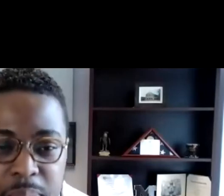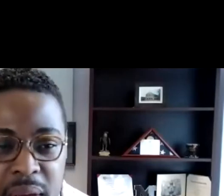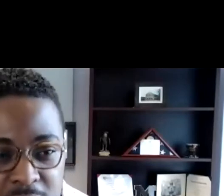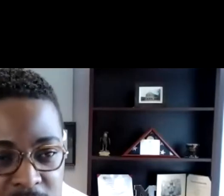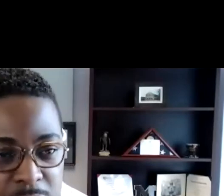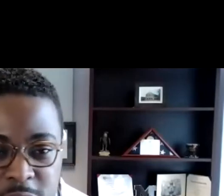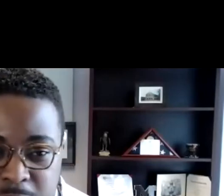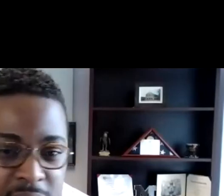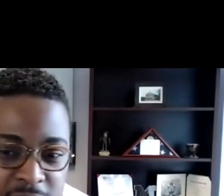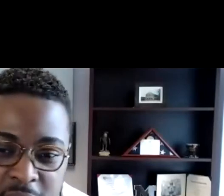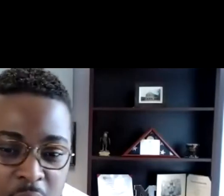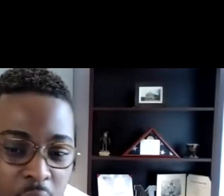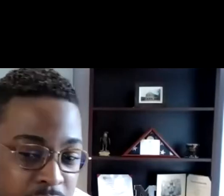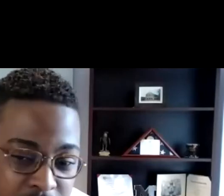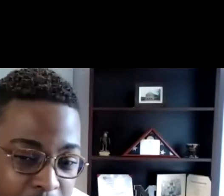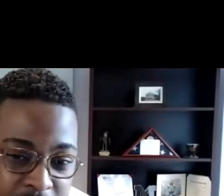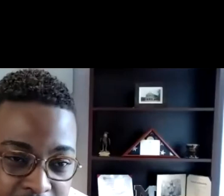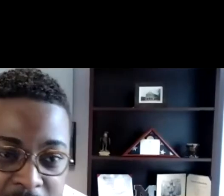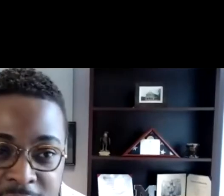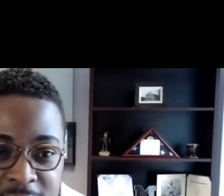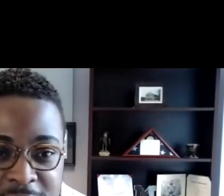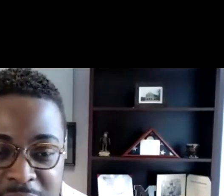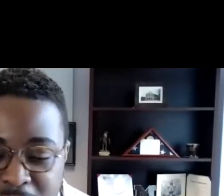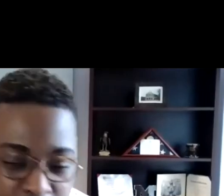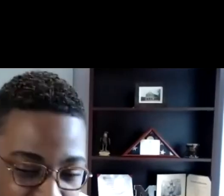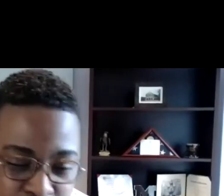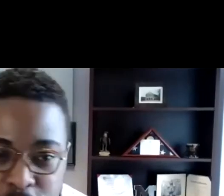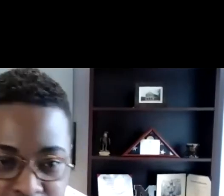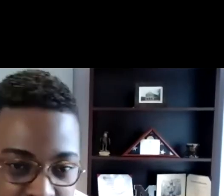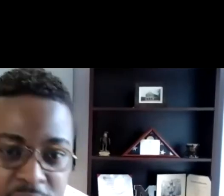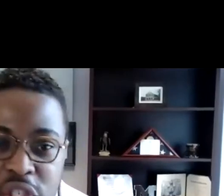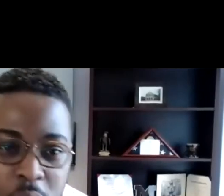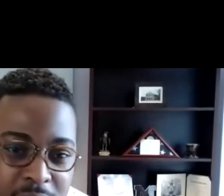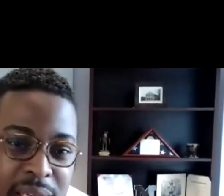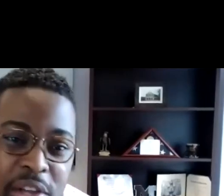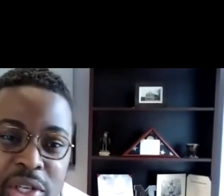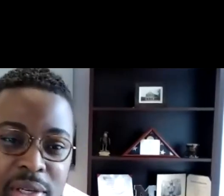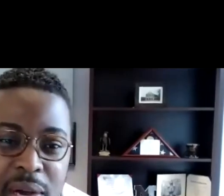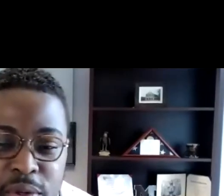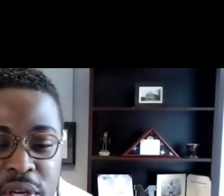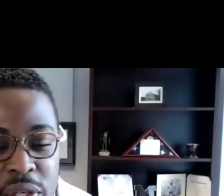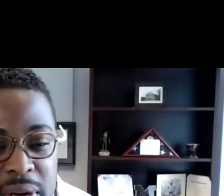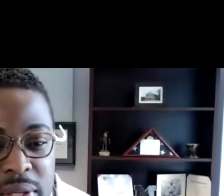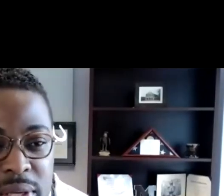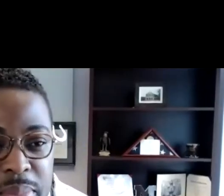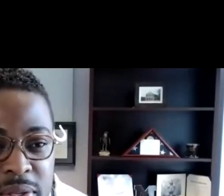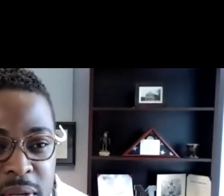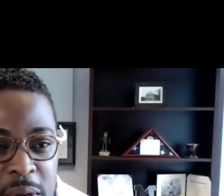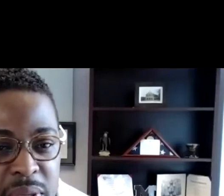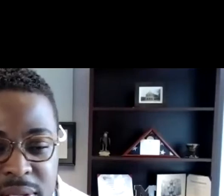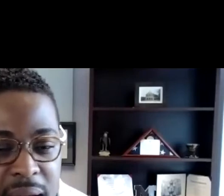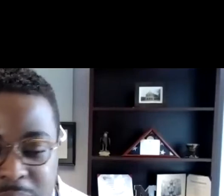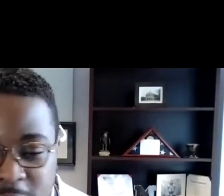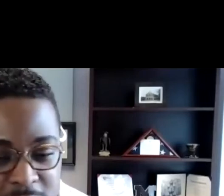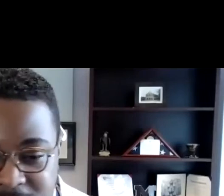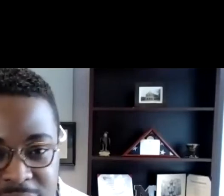and opinions and perspectives on the topic at hand. And therefore, I truly enjoy engaging in conversation around these topics